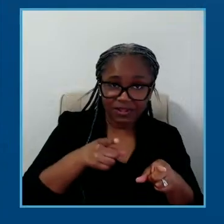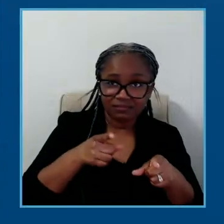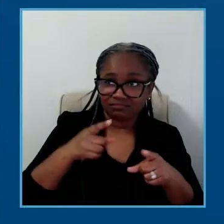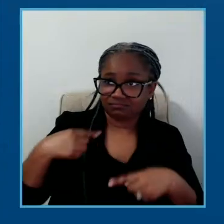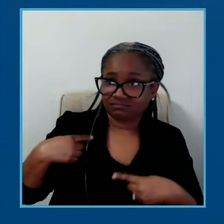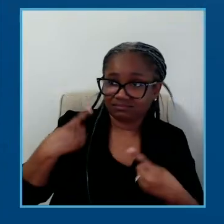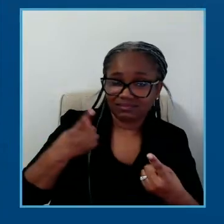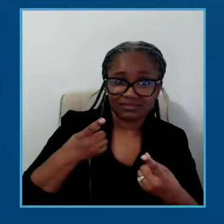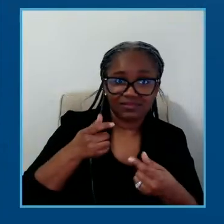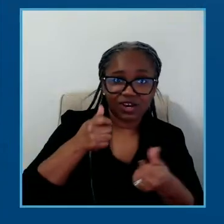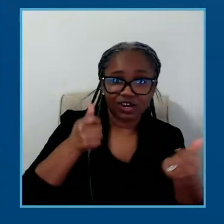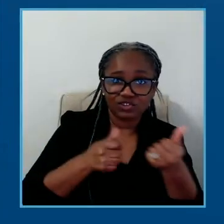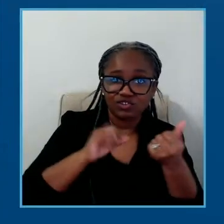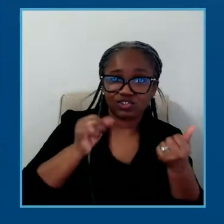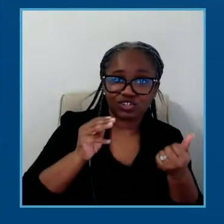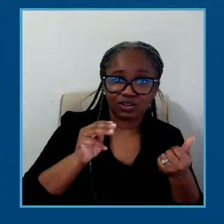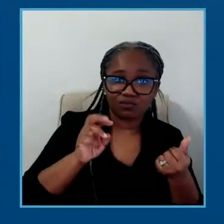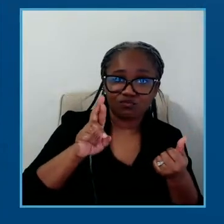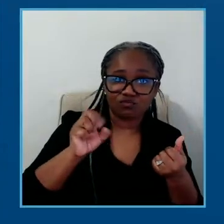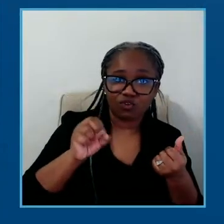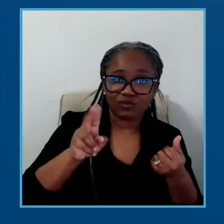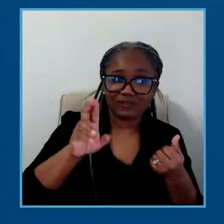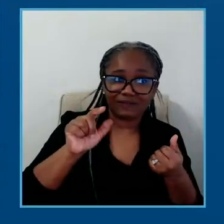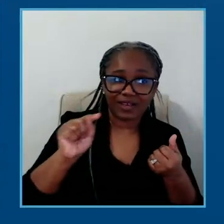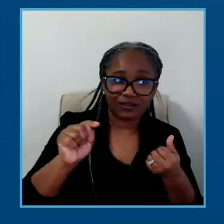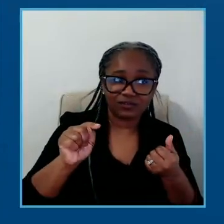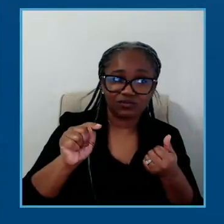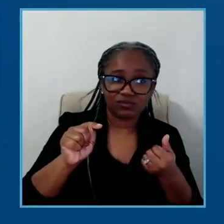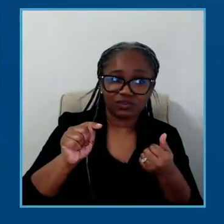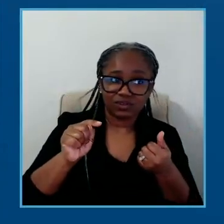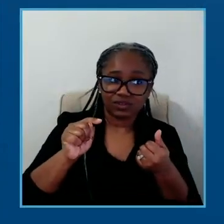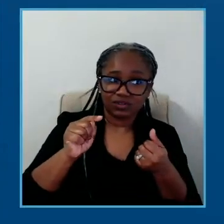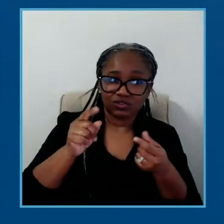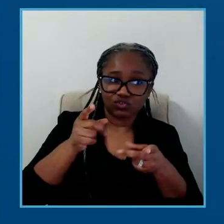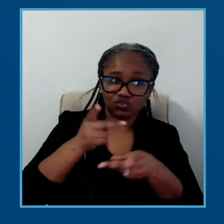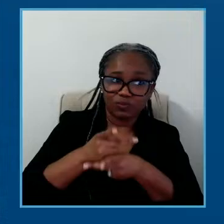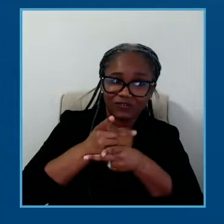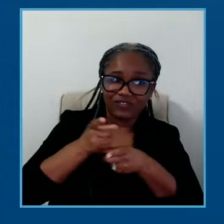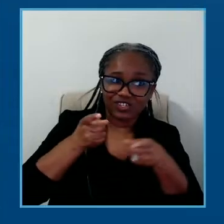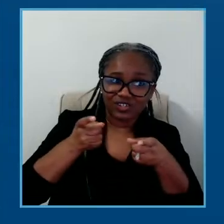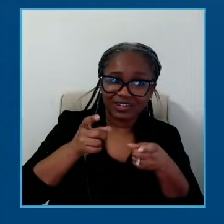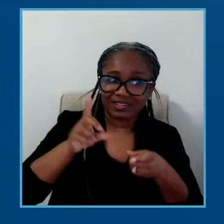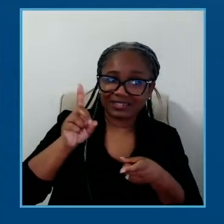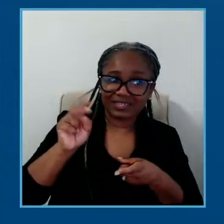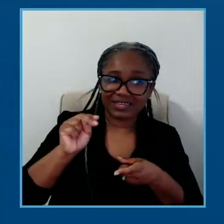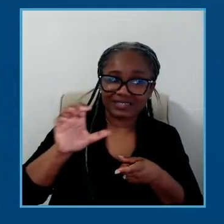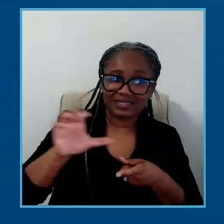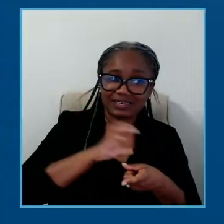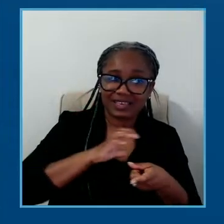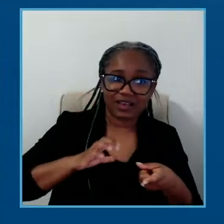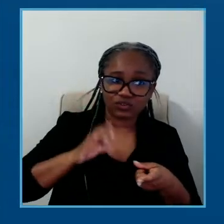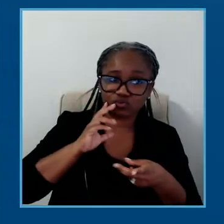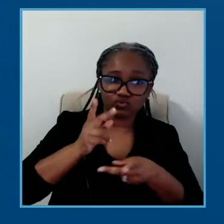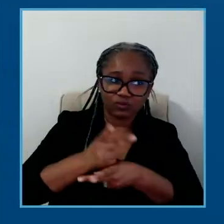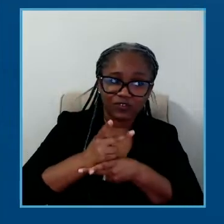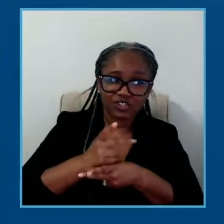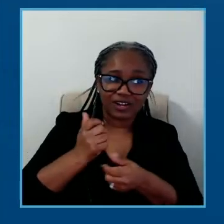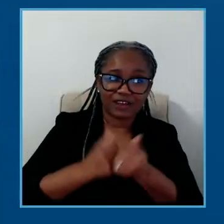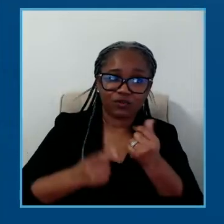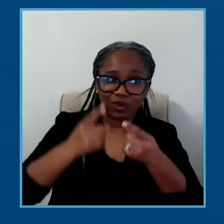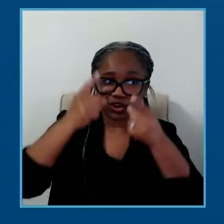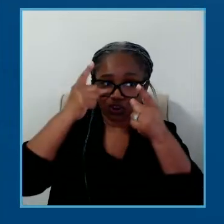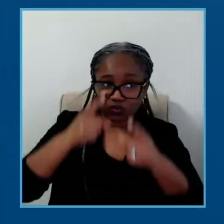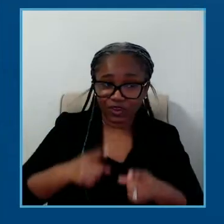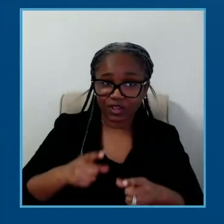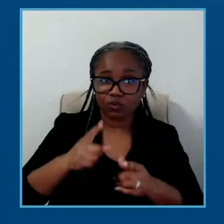on what the rules were going into the vote. The vote was run, and we all saw who the winners were, and they were the same winners who had been receiving the